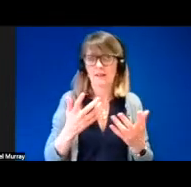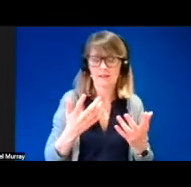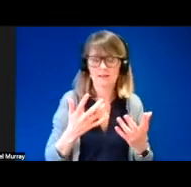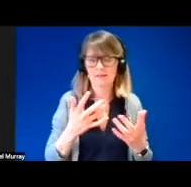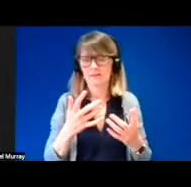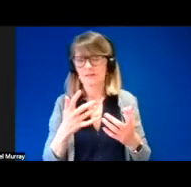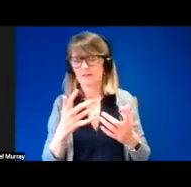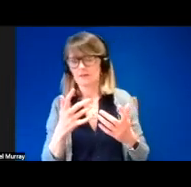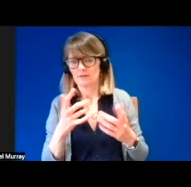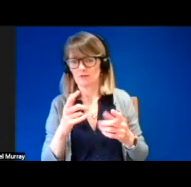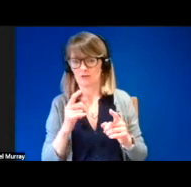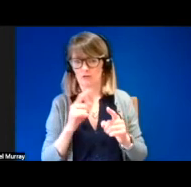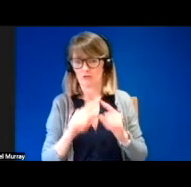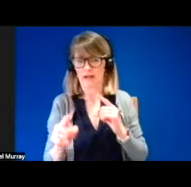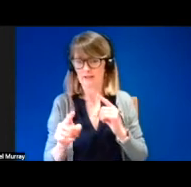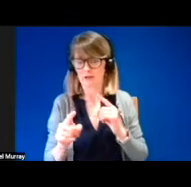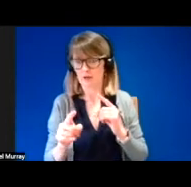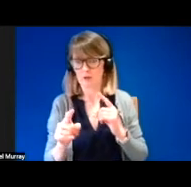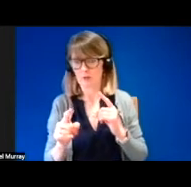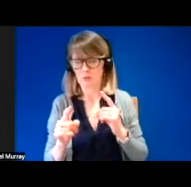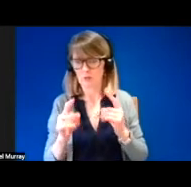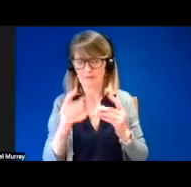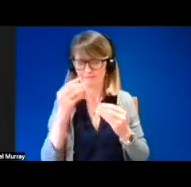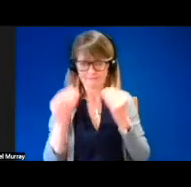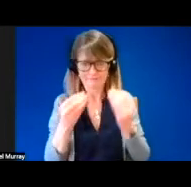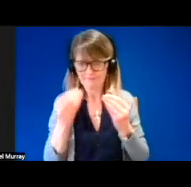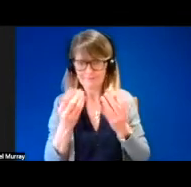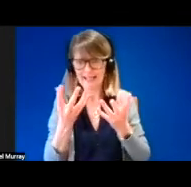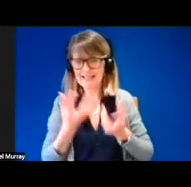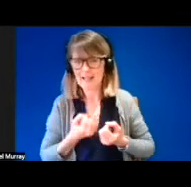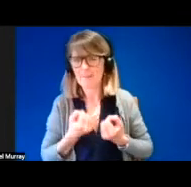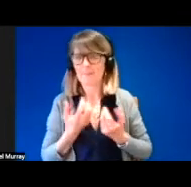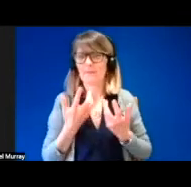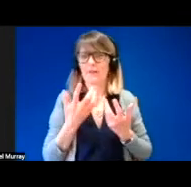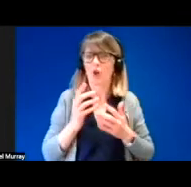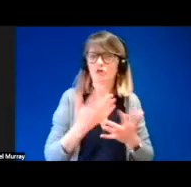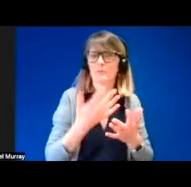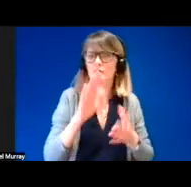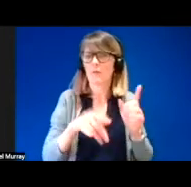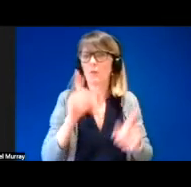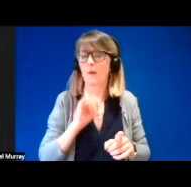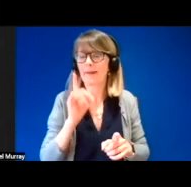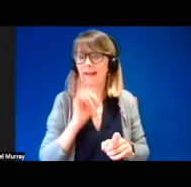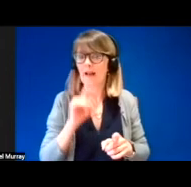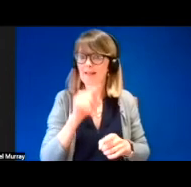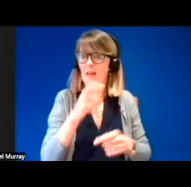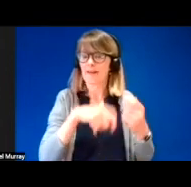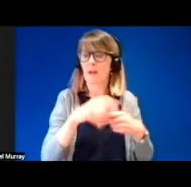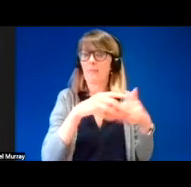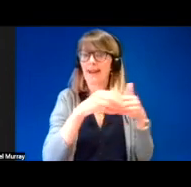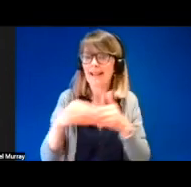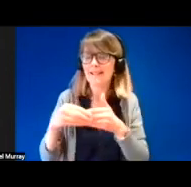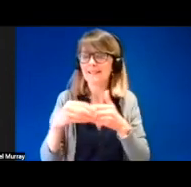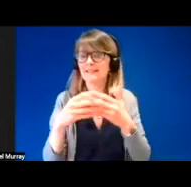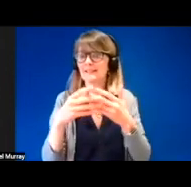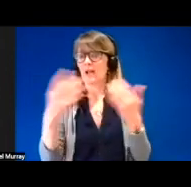are making as they assume positions of power and leadership, and that women are still working